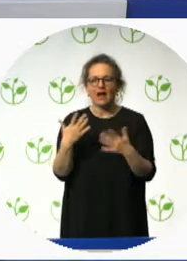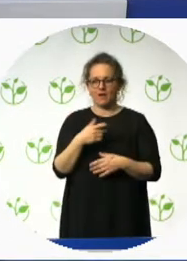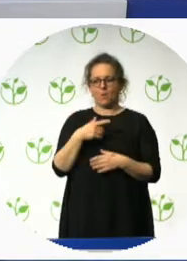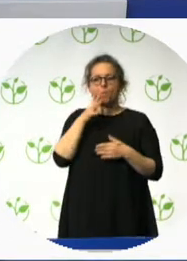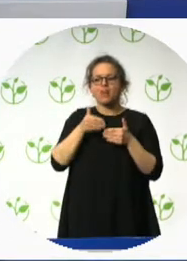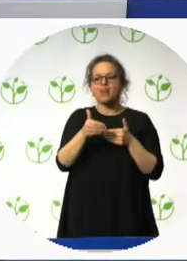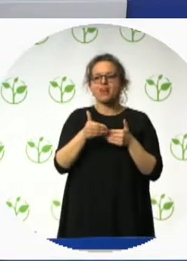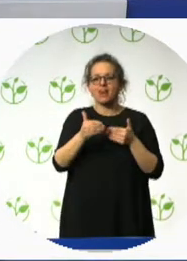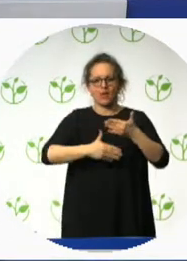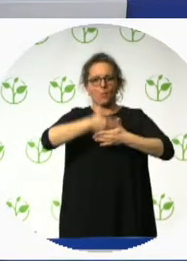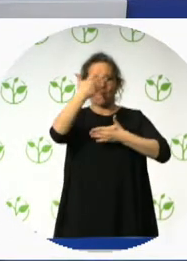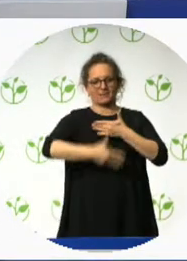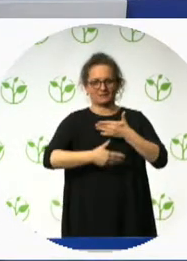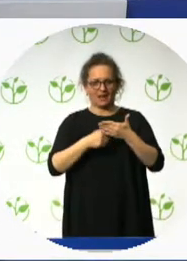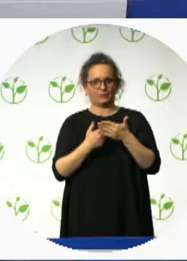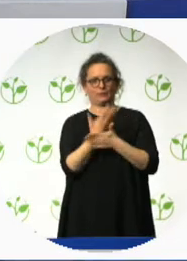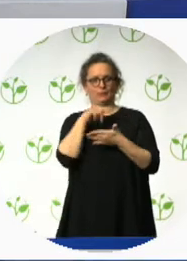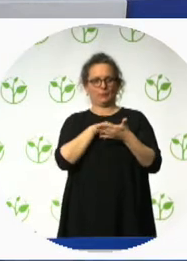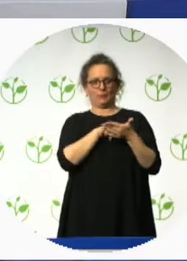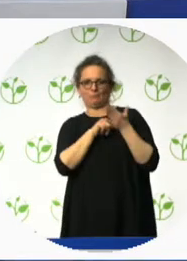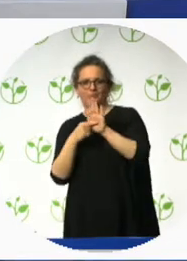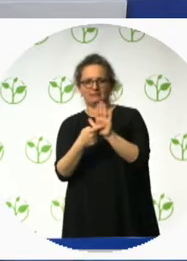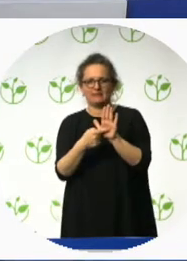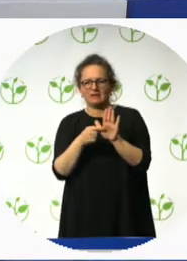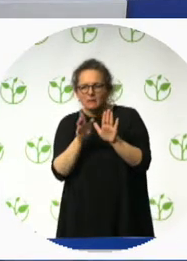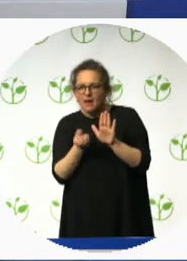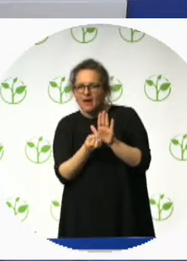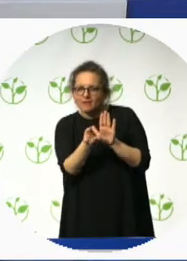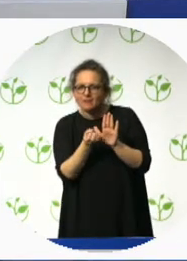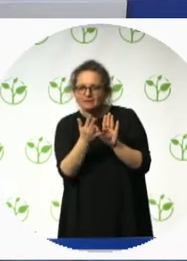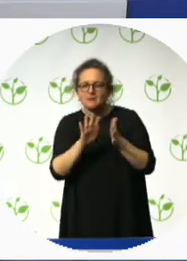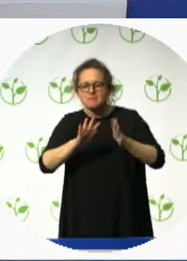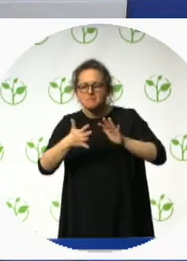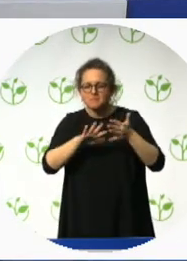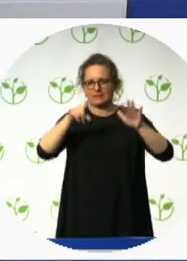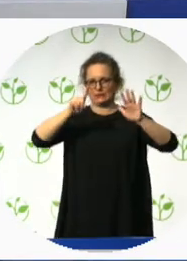happy that we can realize this from June on.